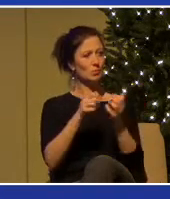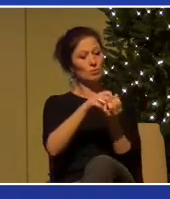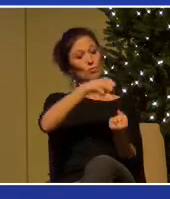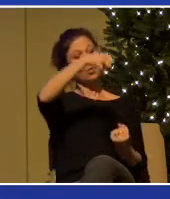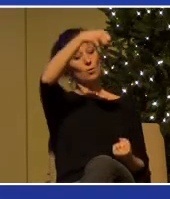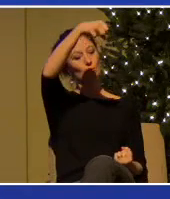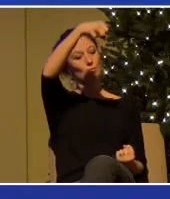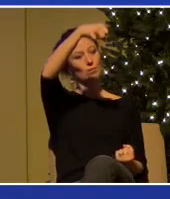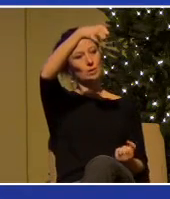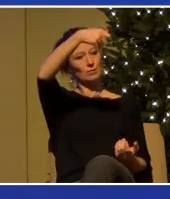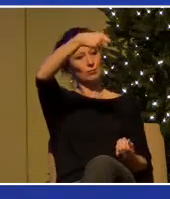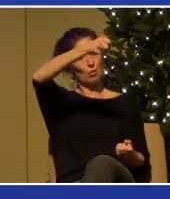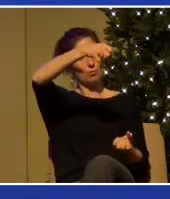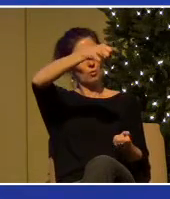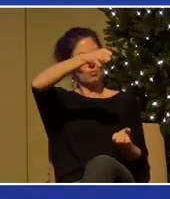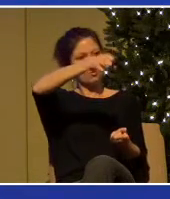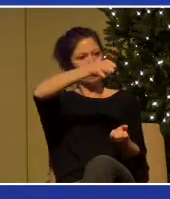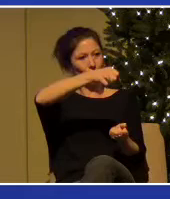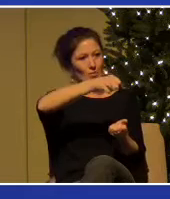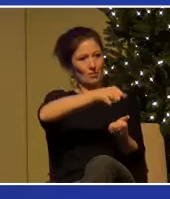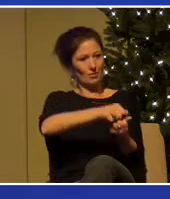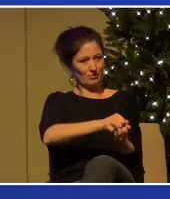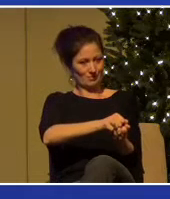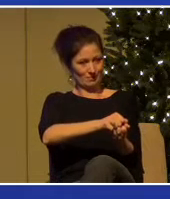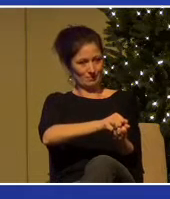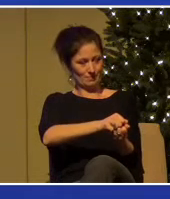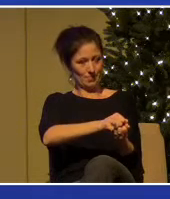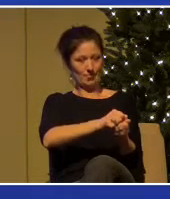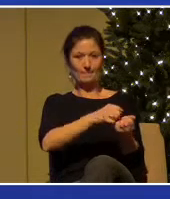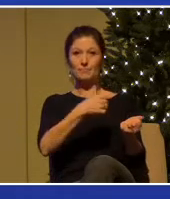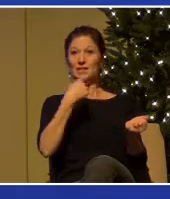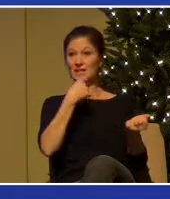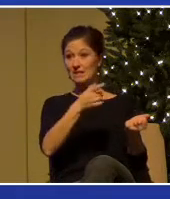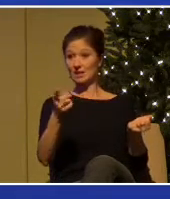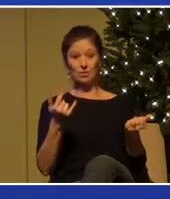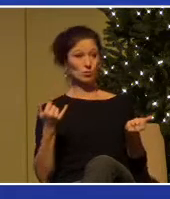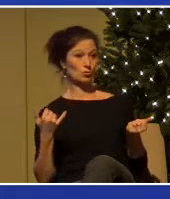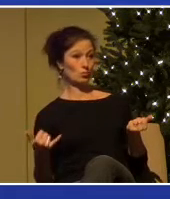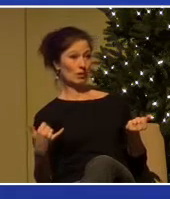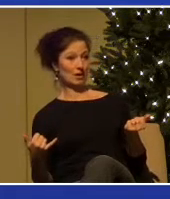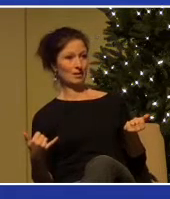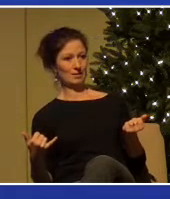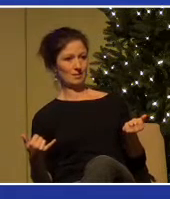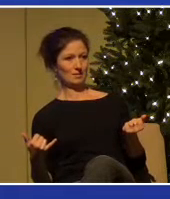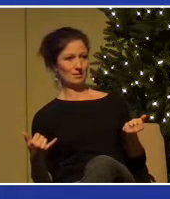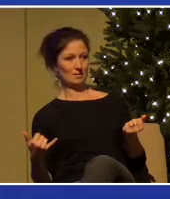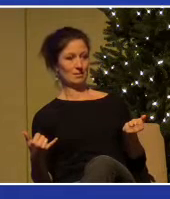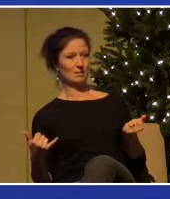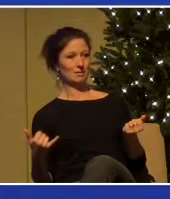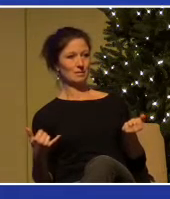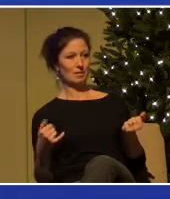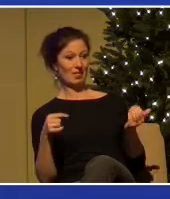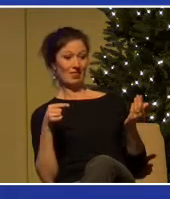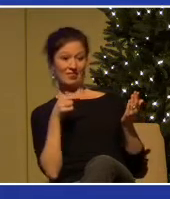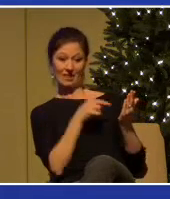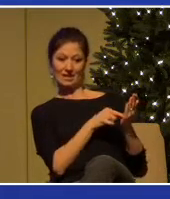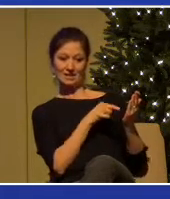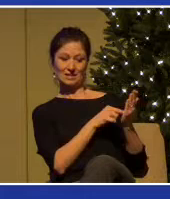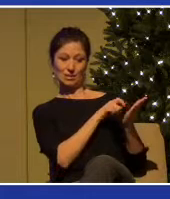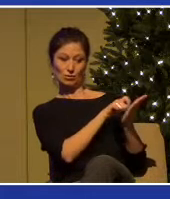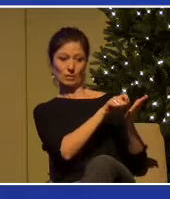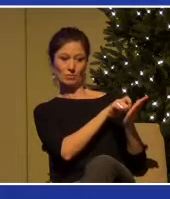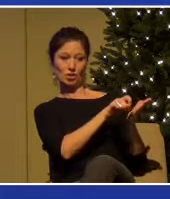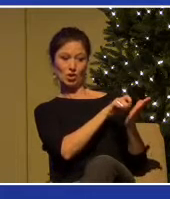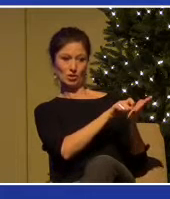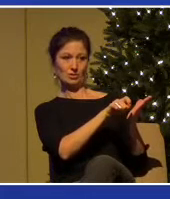He rolled up that scroll, and he said to them, today, this scripture